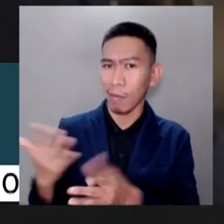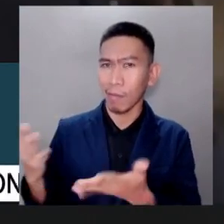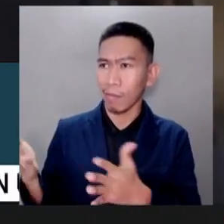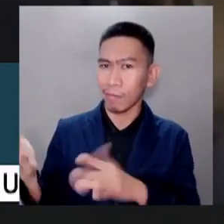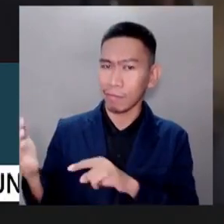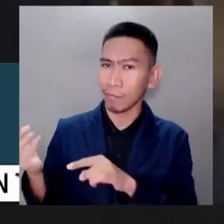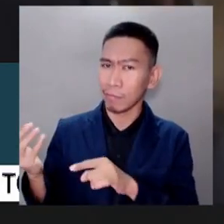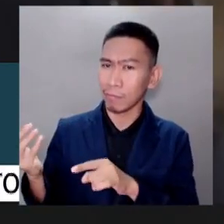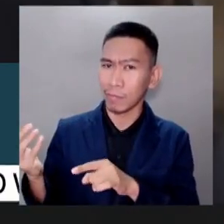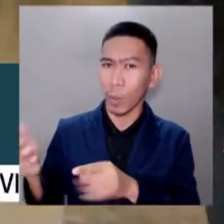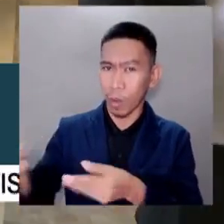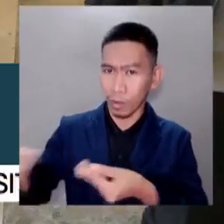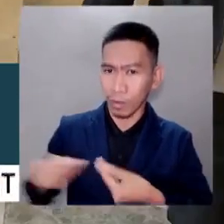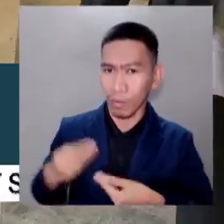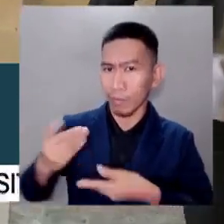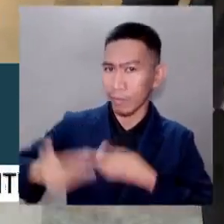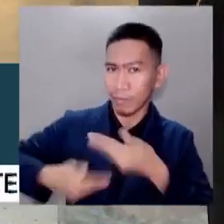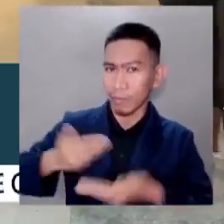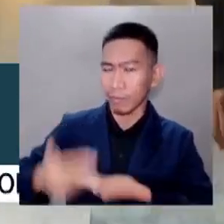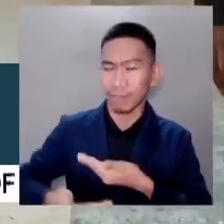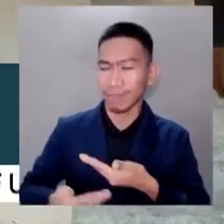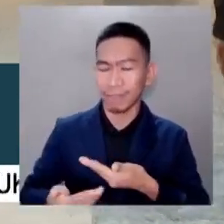process.